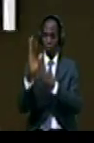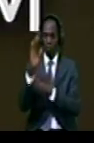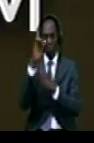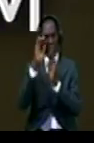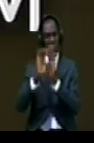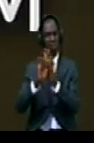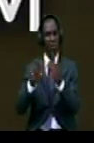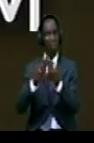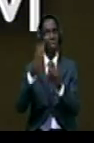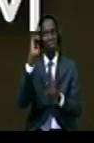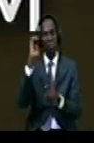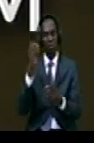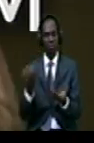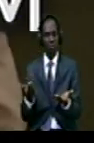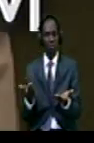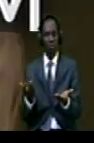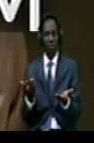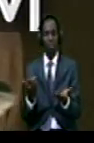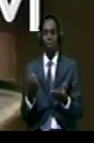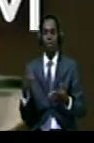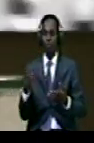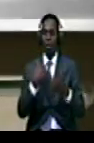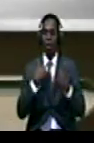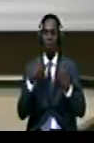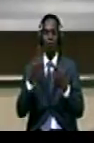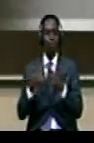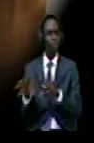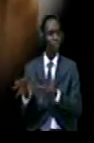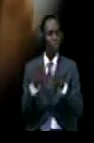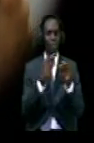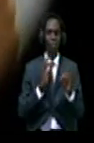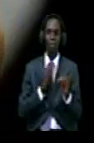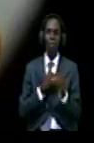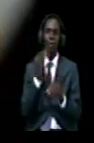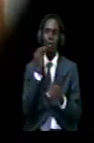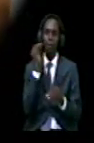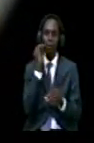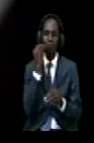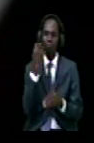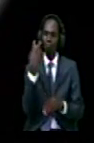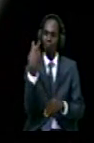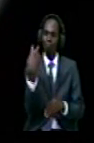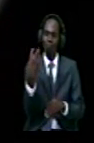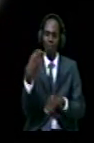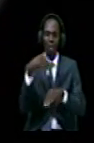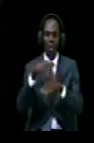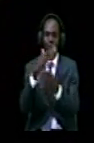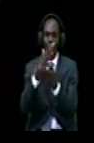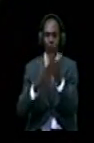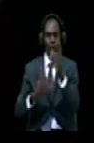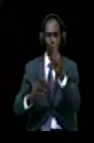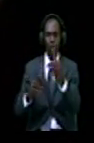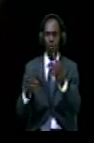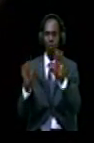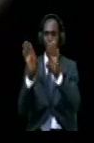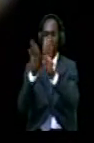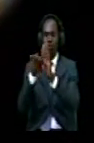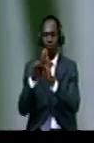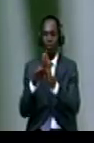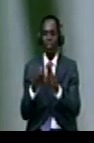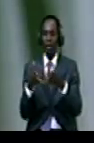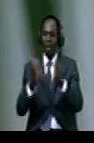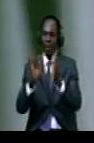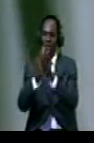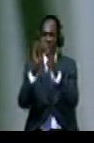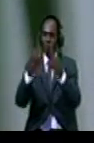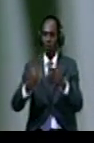like evangelism, we have to leave our houses, we have to knock on somebody's door, and we have to allow him to